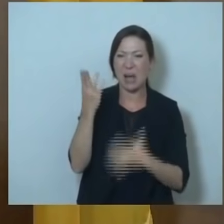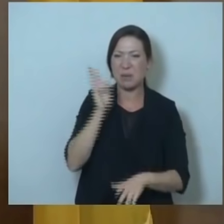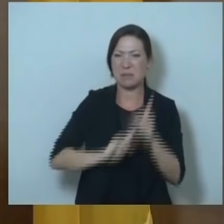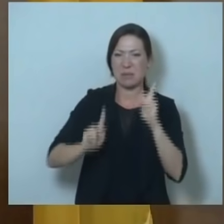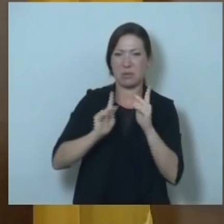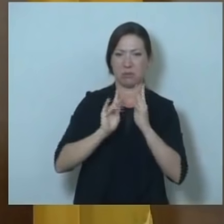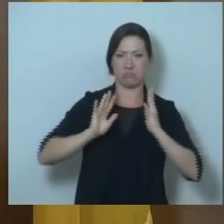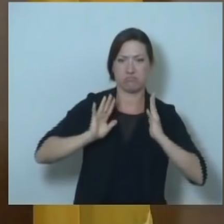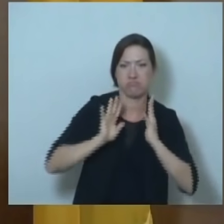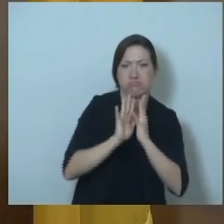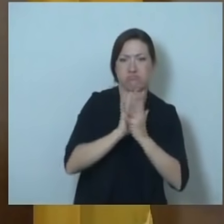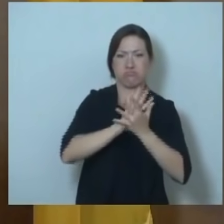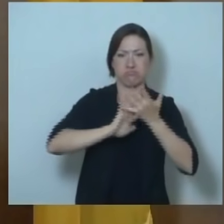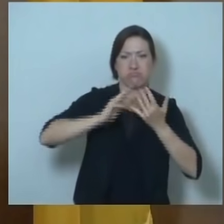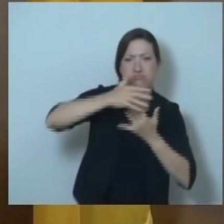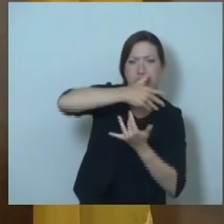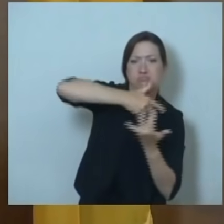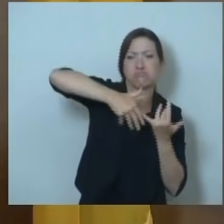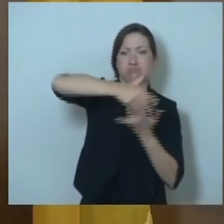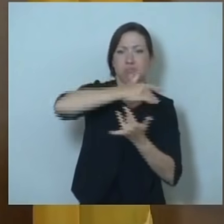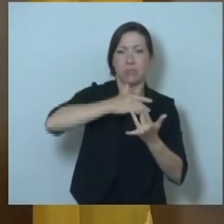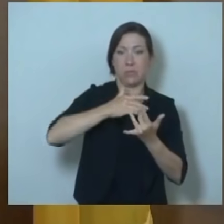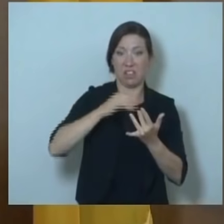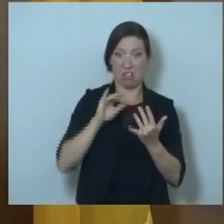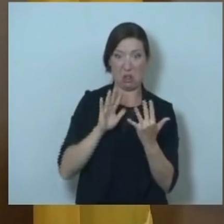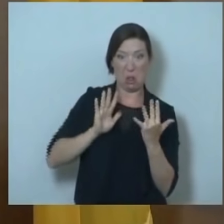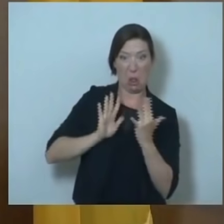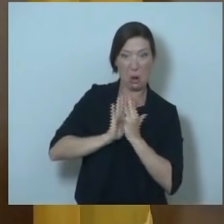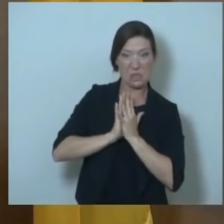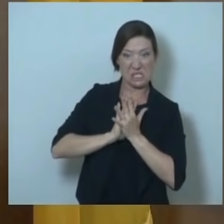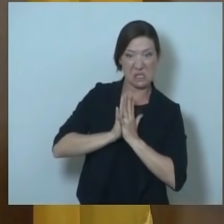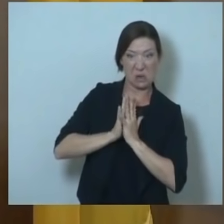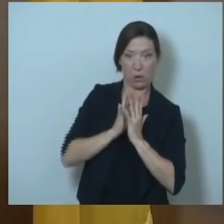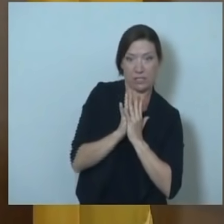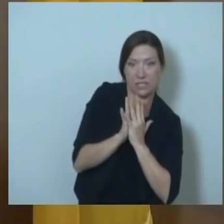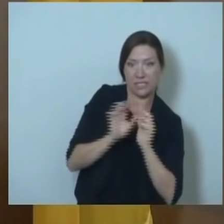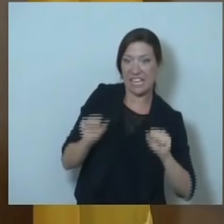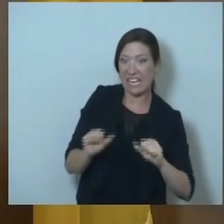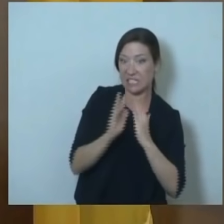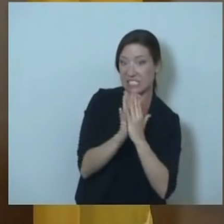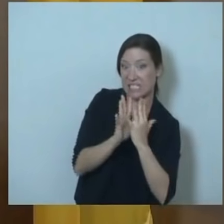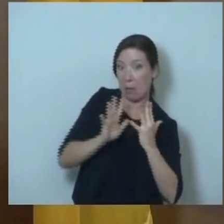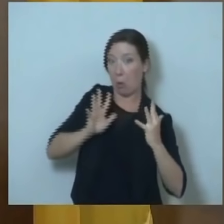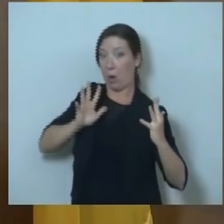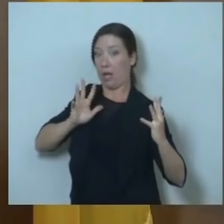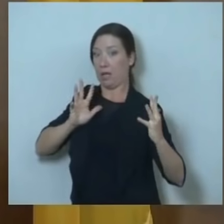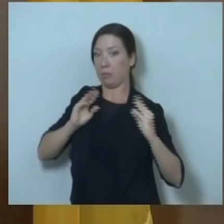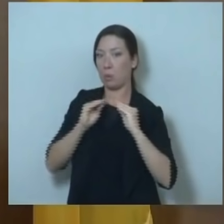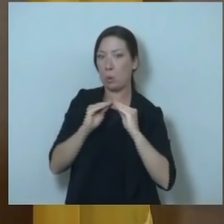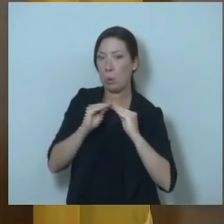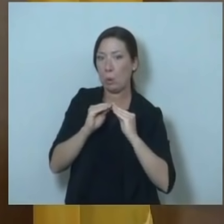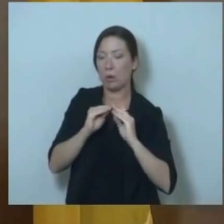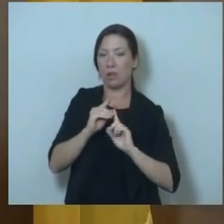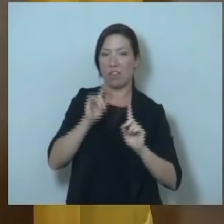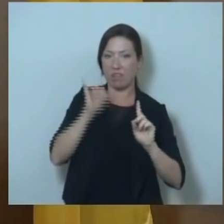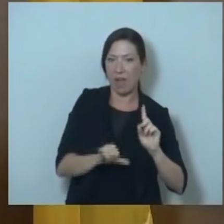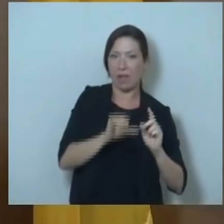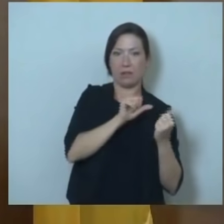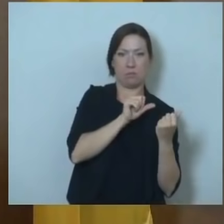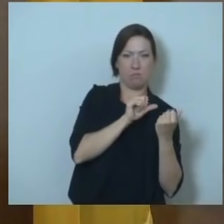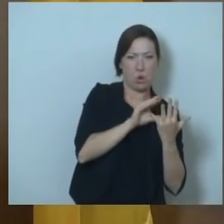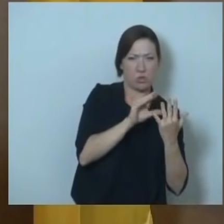contact? Can you do anything to separate out people? We look at those strategies for every